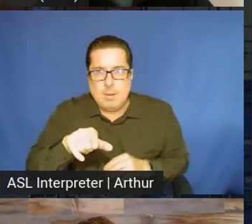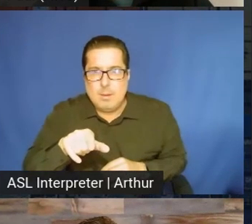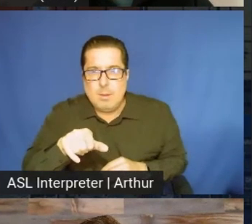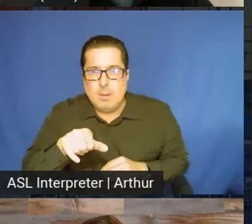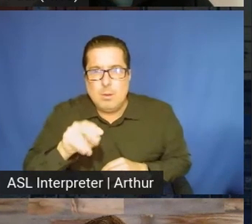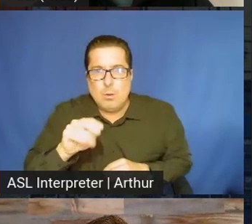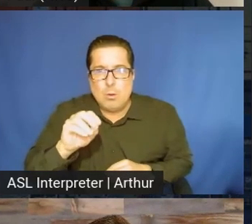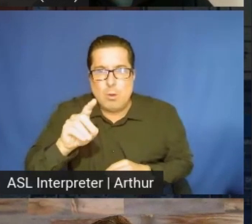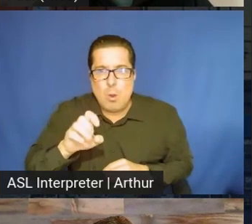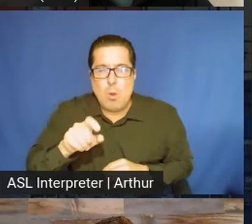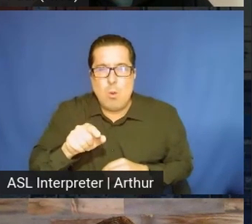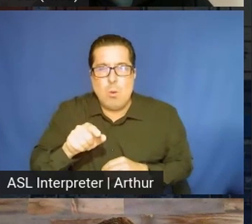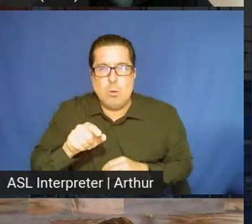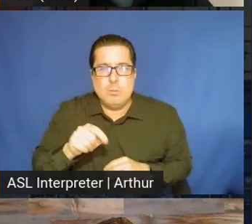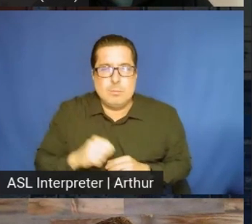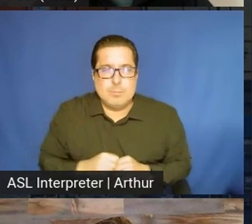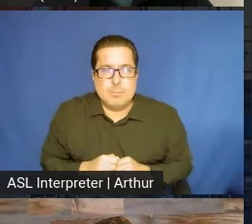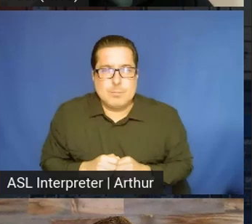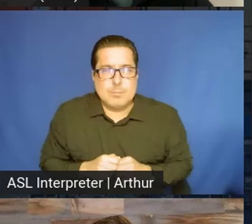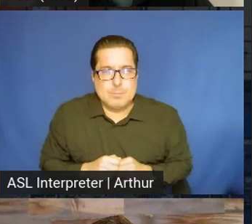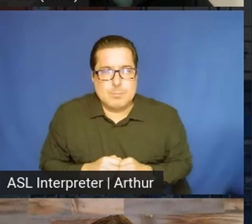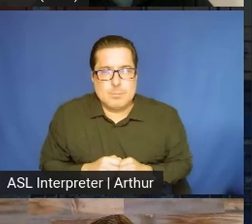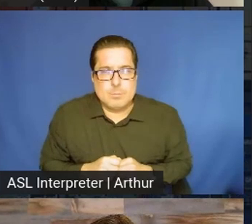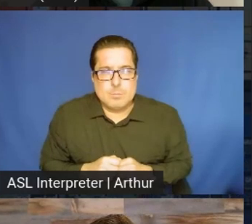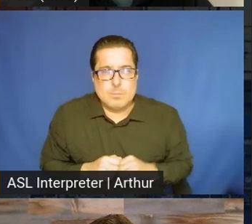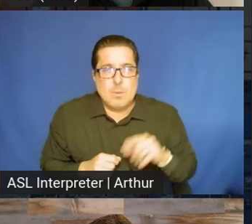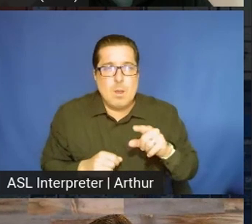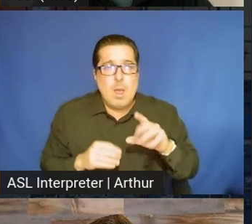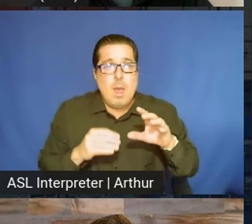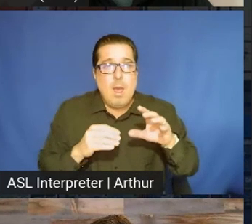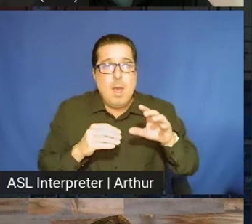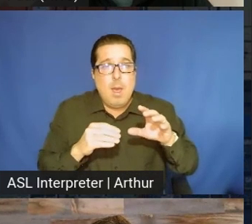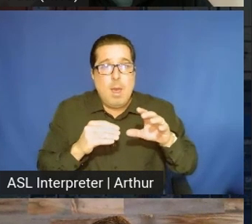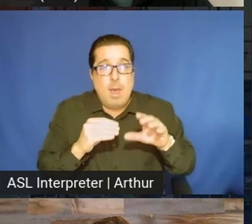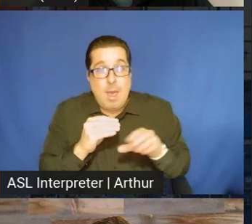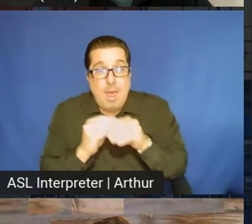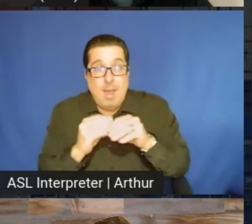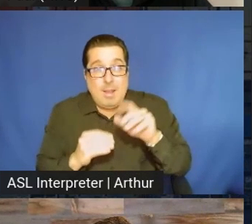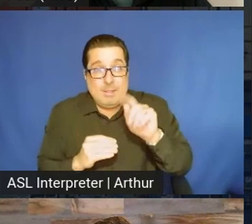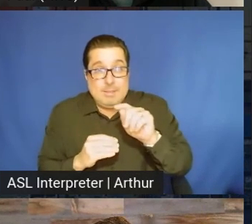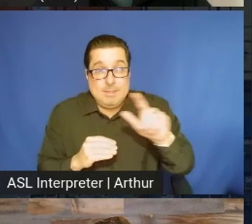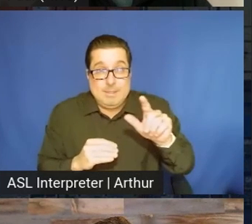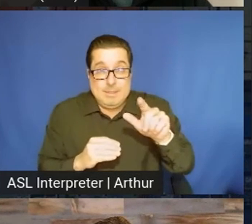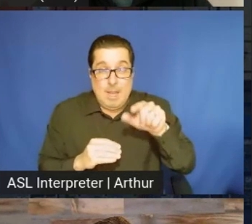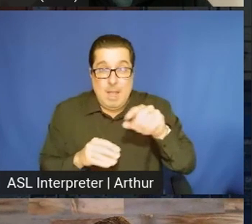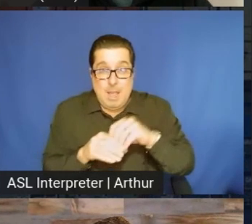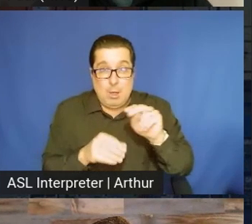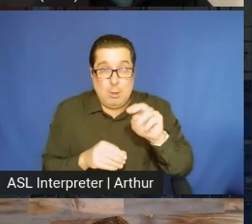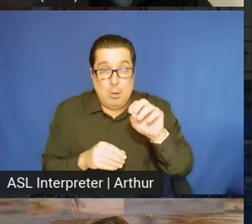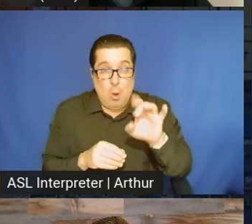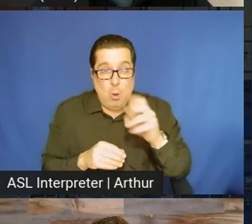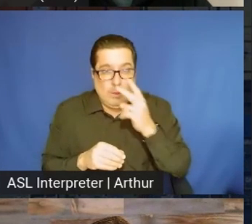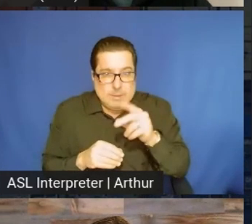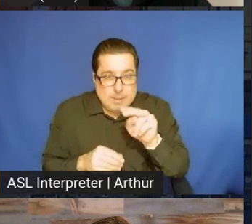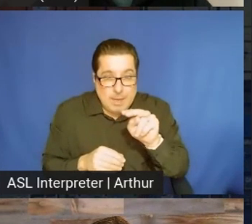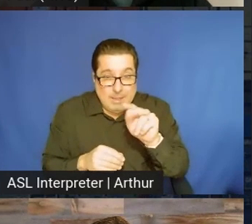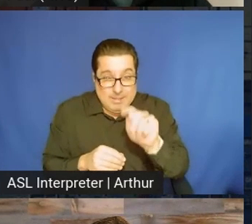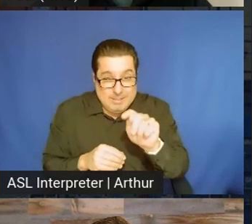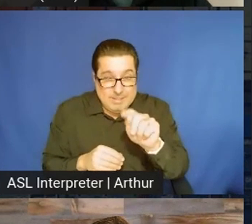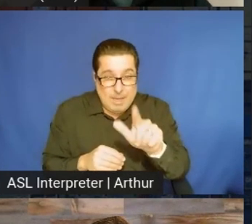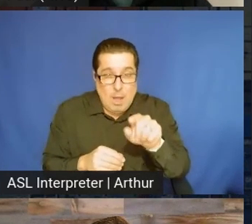pods are on, it adds a TTL to the node, and then you will see very soon that TTL will be first